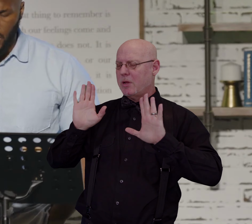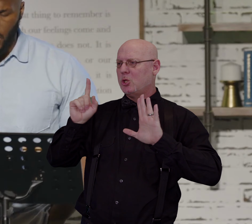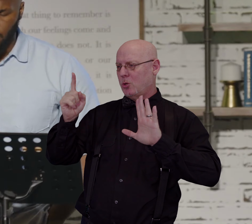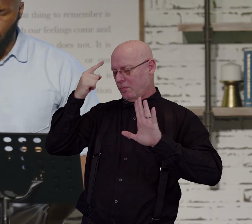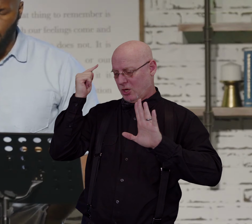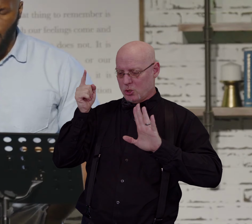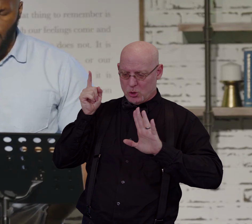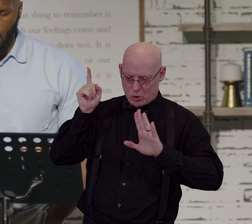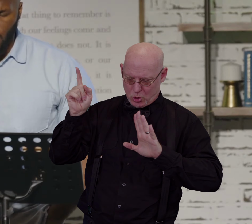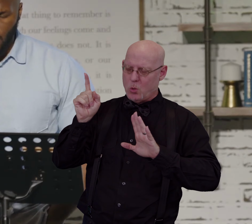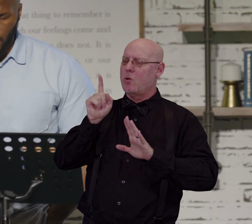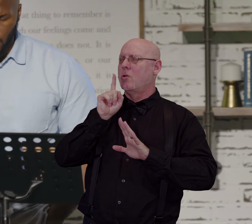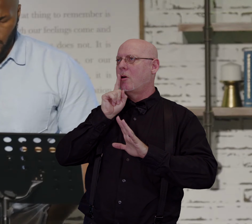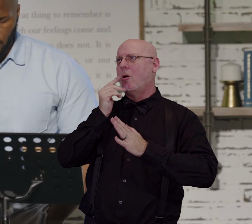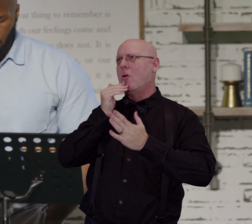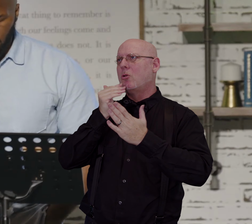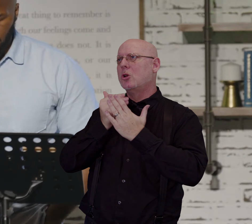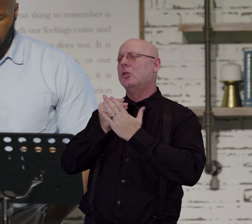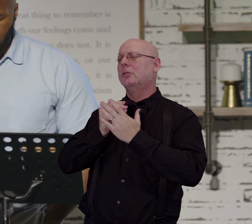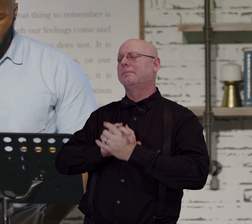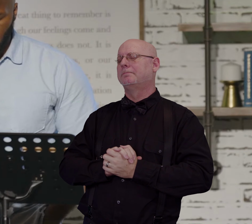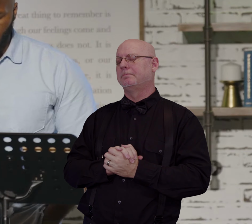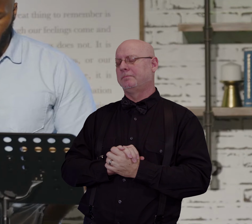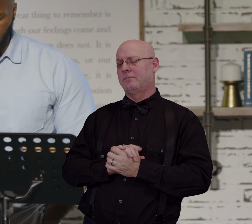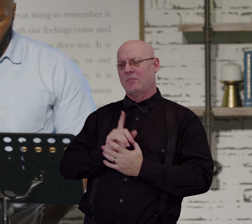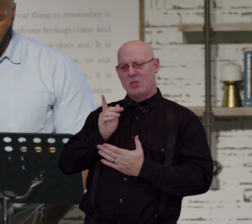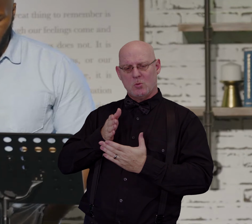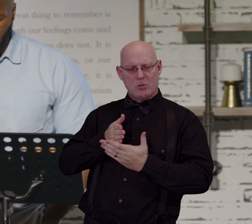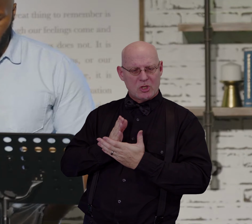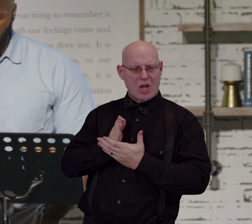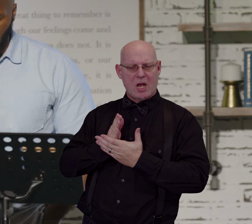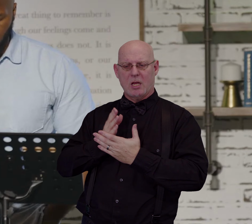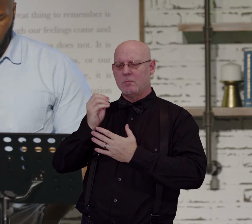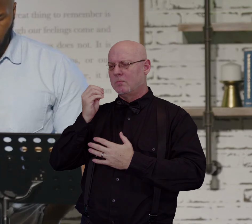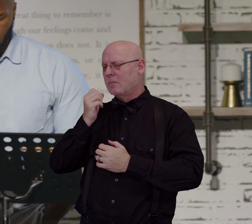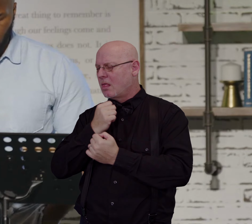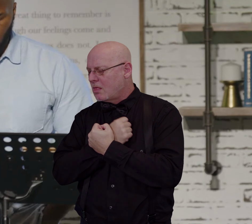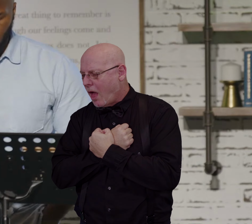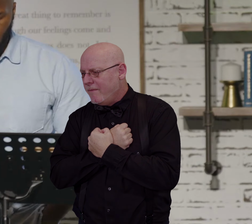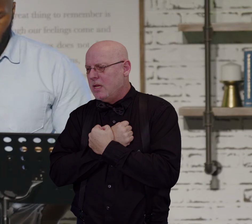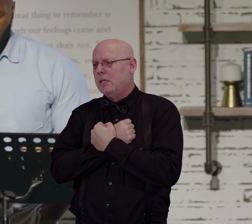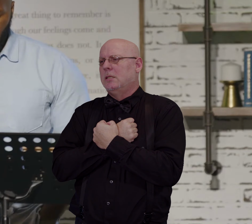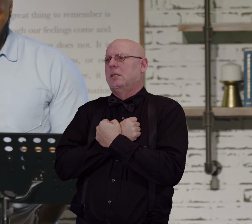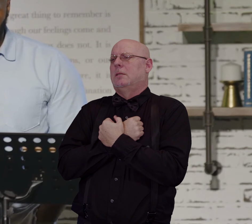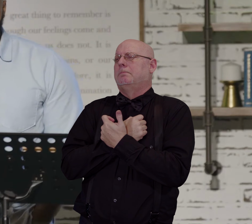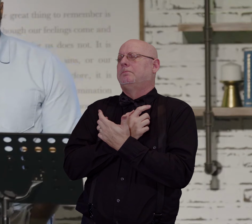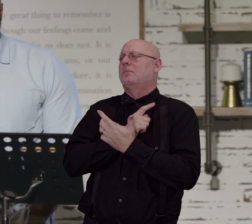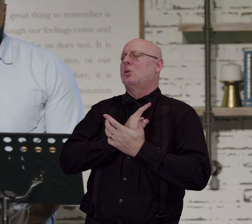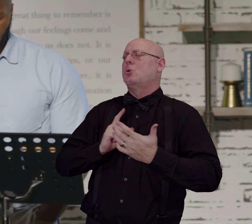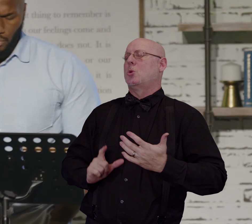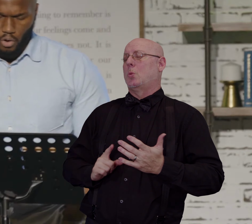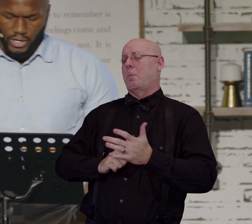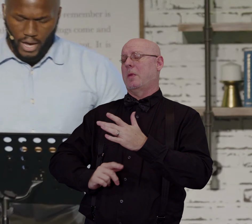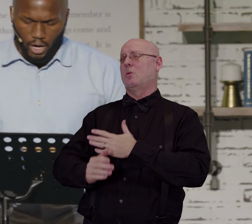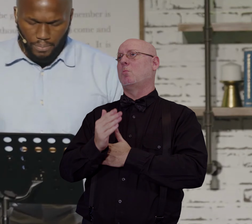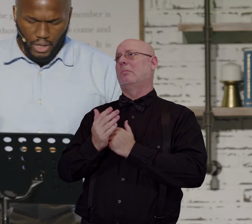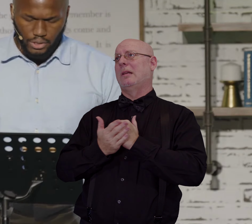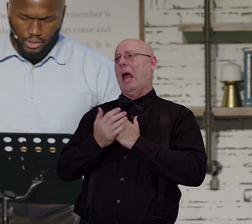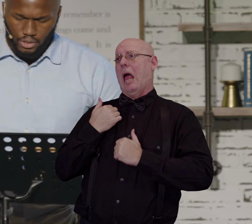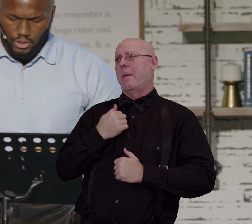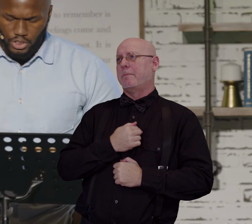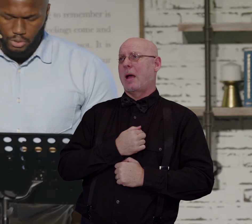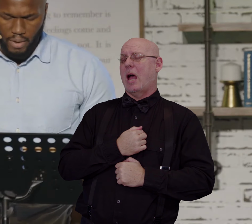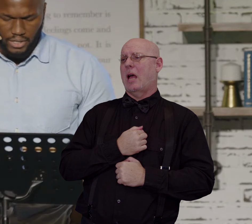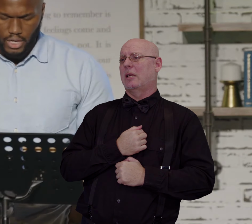Lord, because you are good and you are just and you are loving. And so, Lord, this morning, help